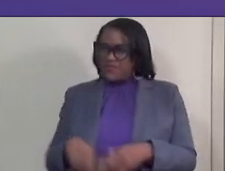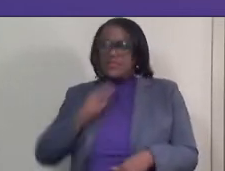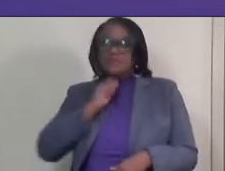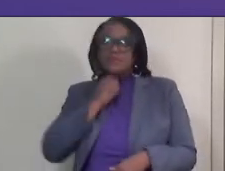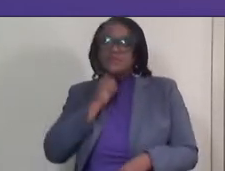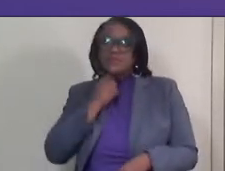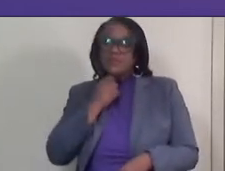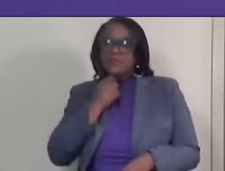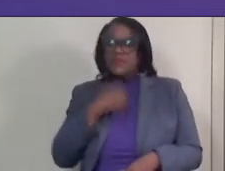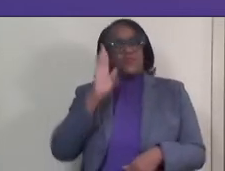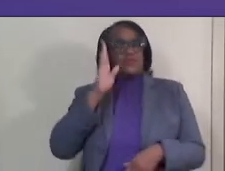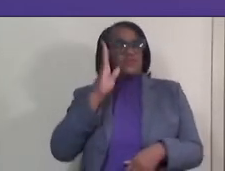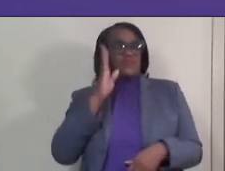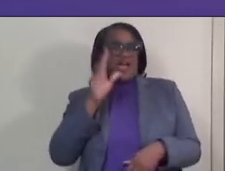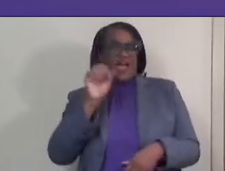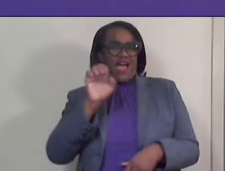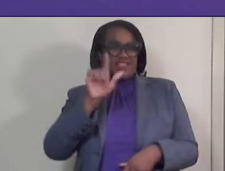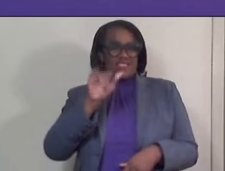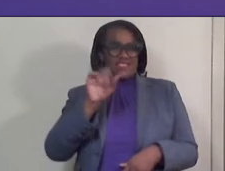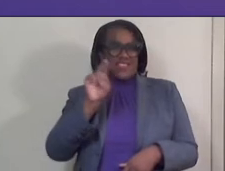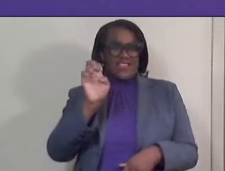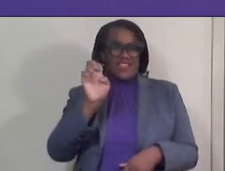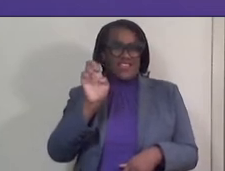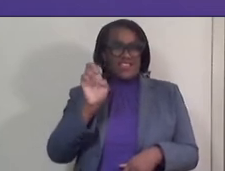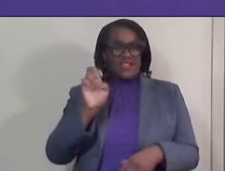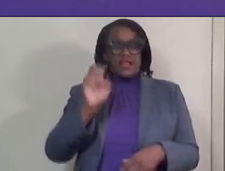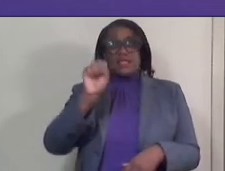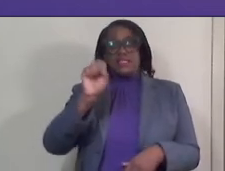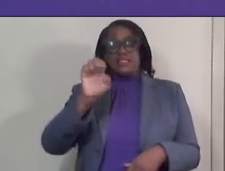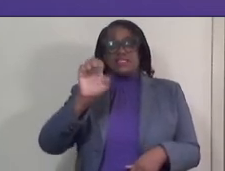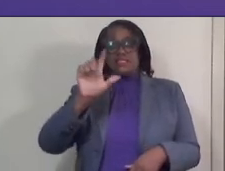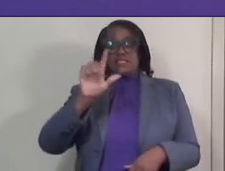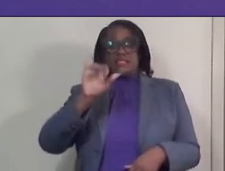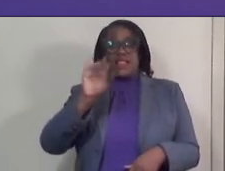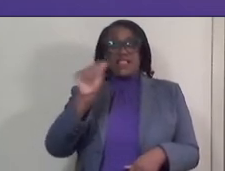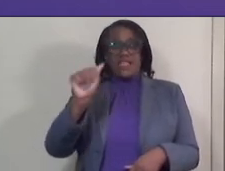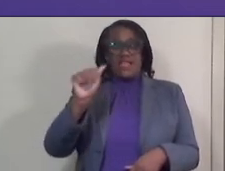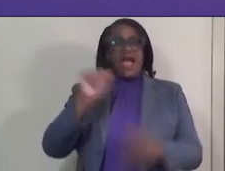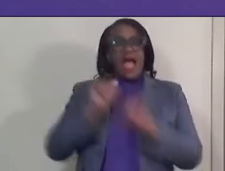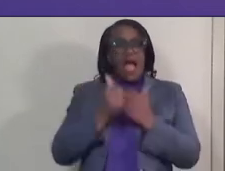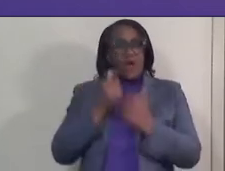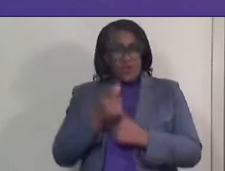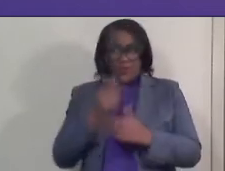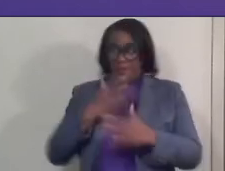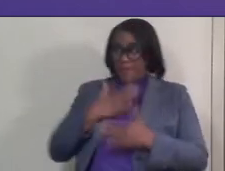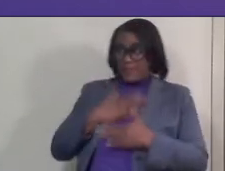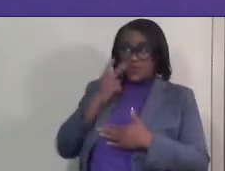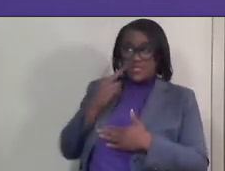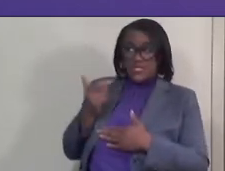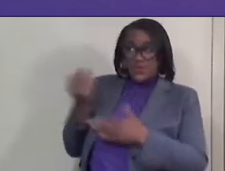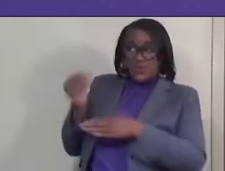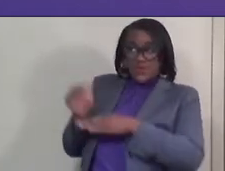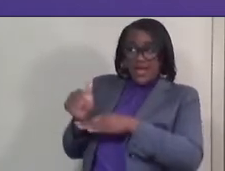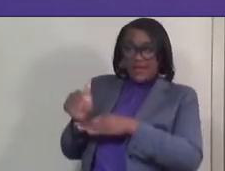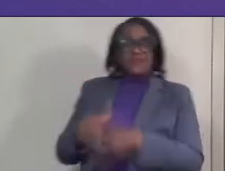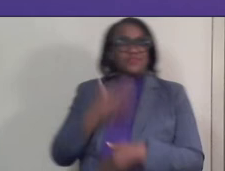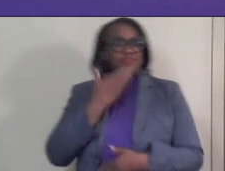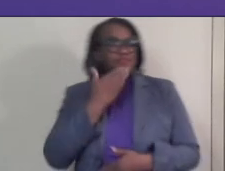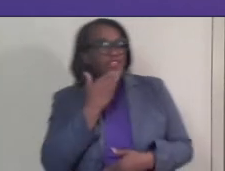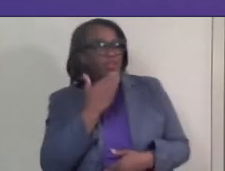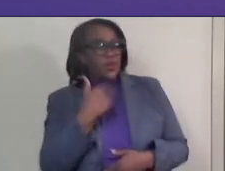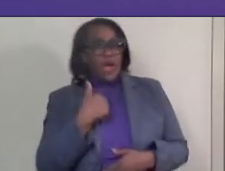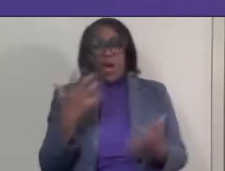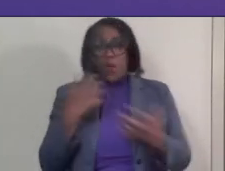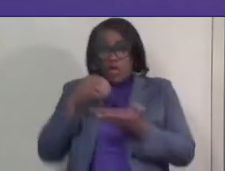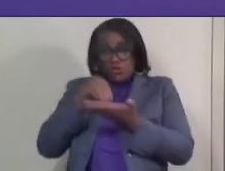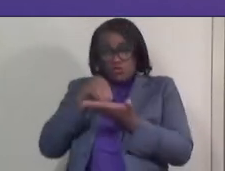Hi, Selina. How are you? I'm great. Glad to see you tonight. Thank you. I just want to note that